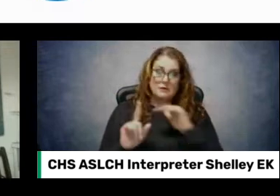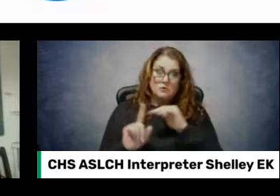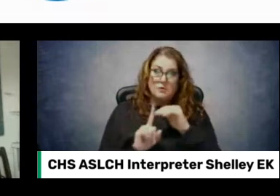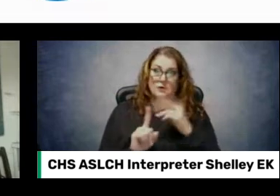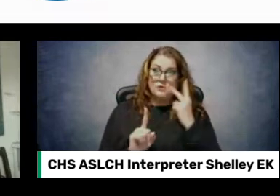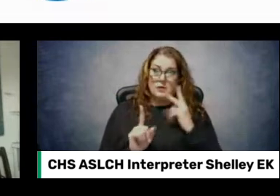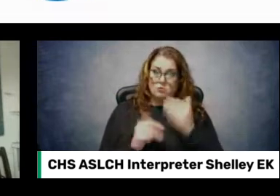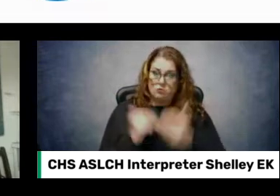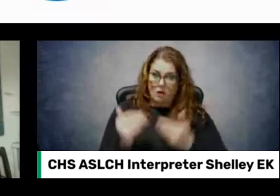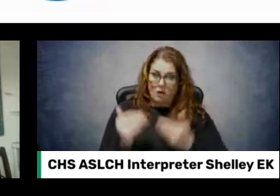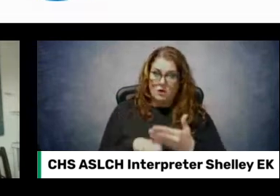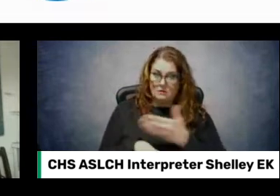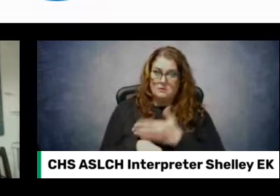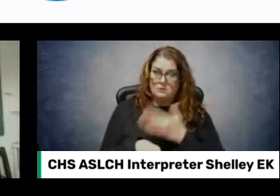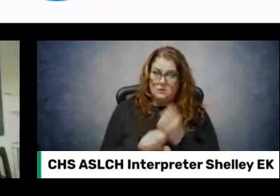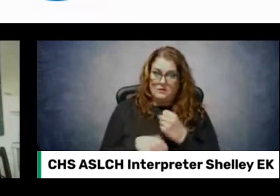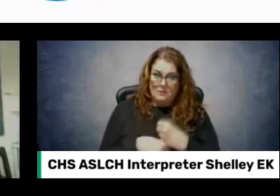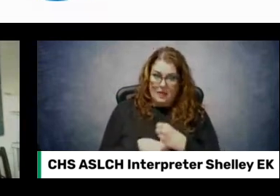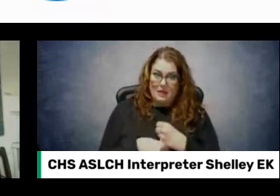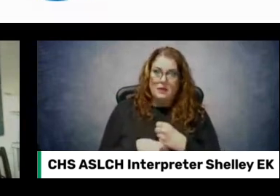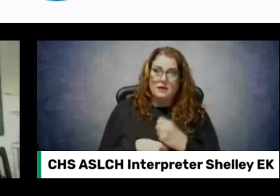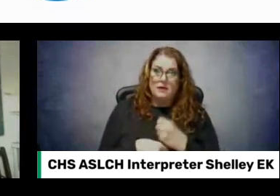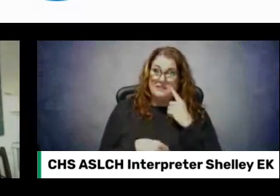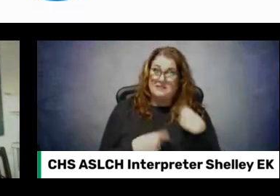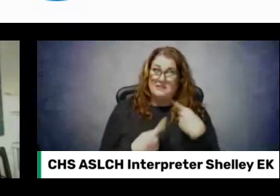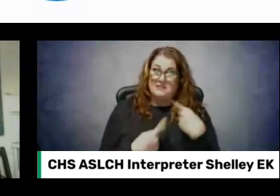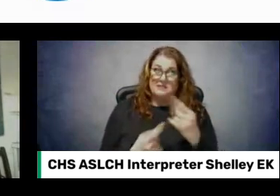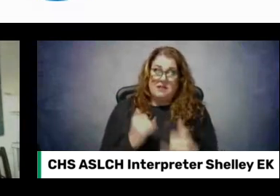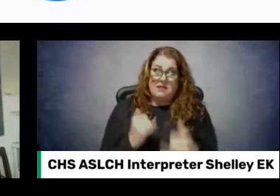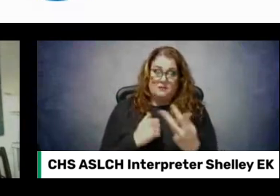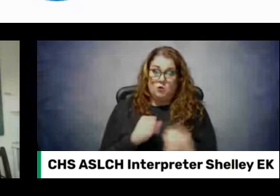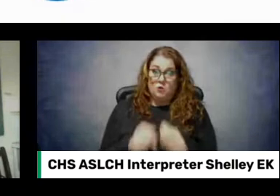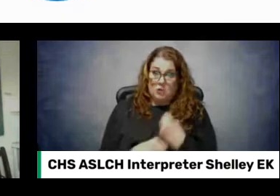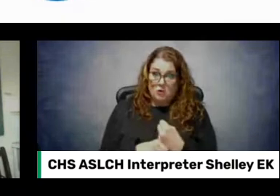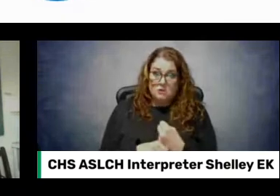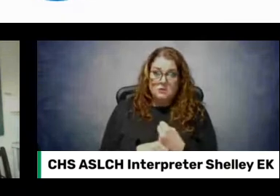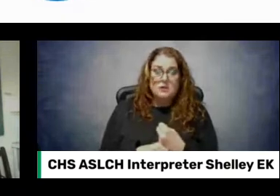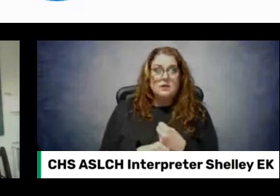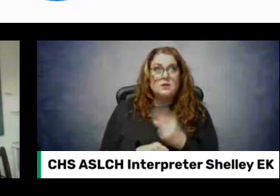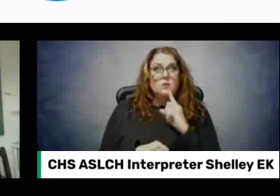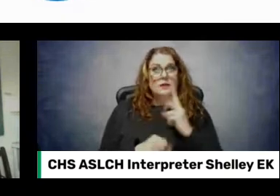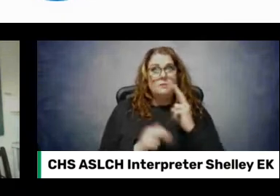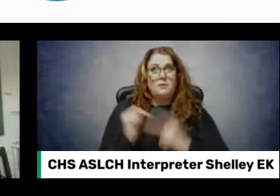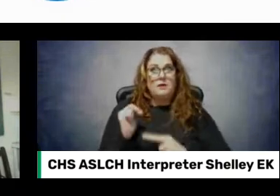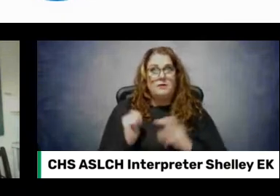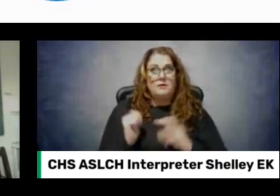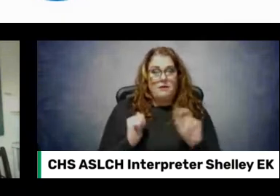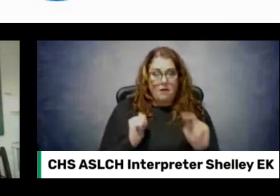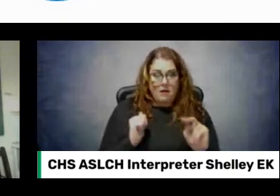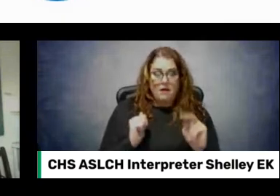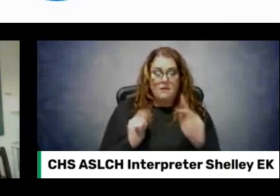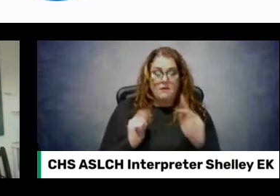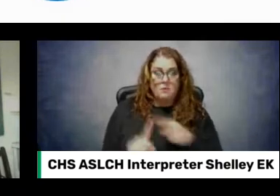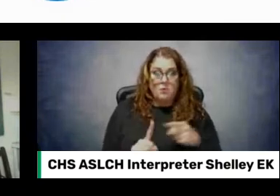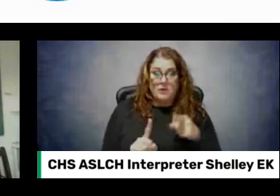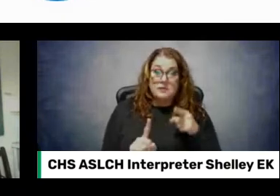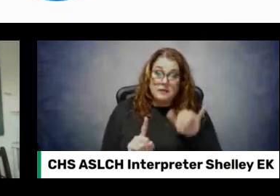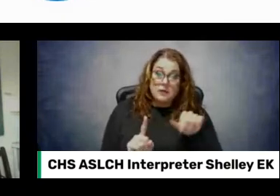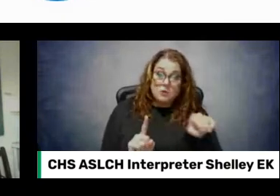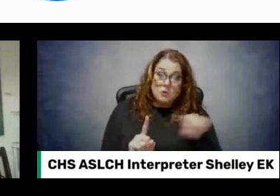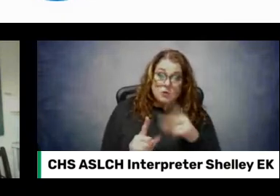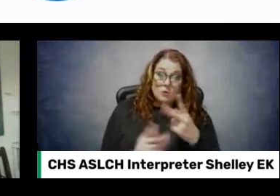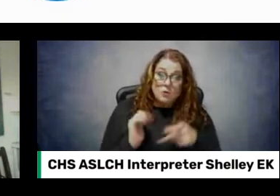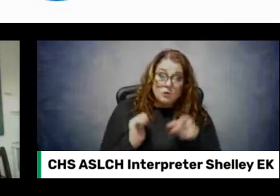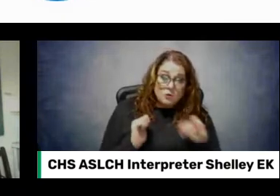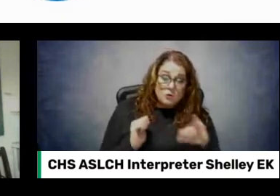progress that we've made, I think, since, just in the last couple of years. And then kind of really building on the points that I think both you and